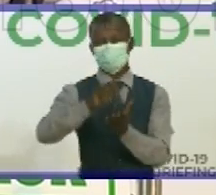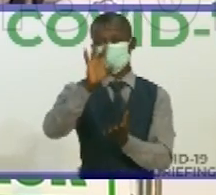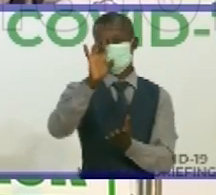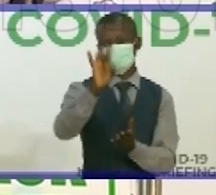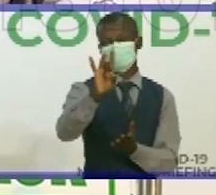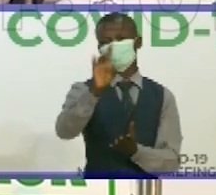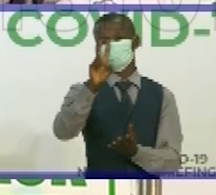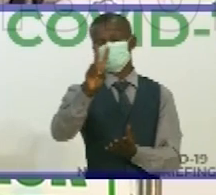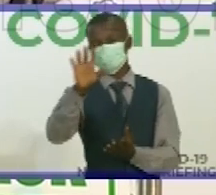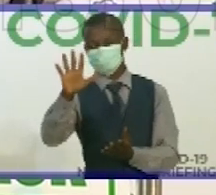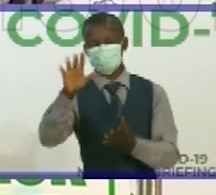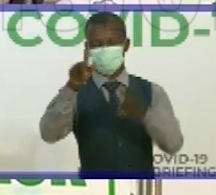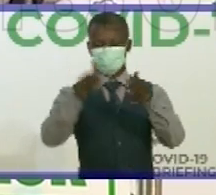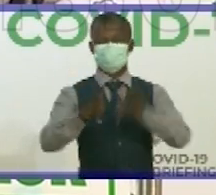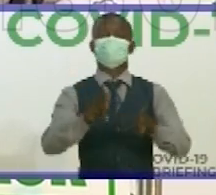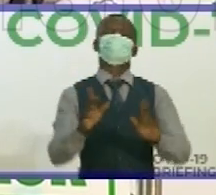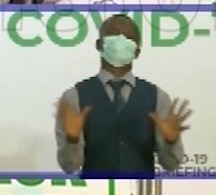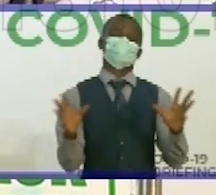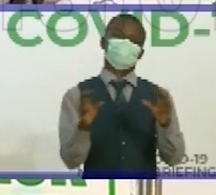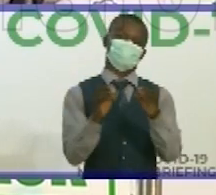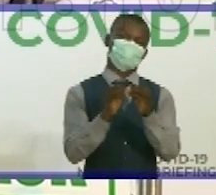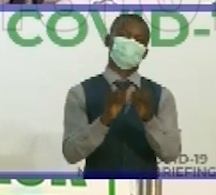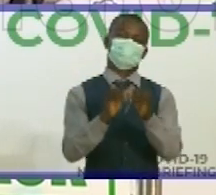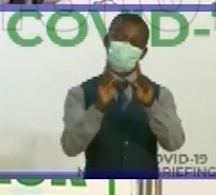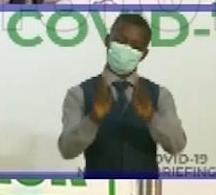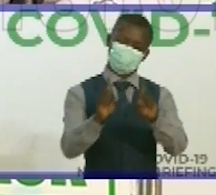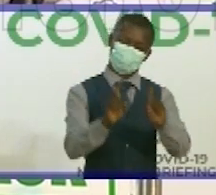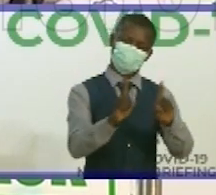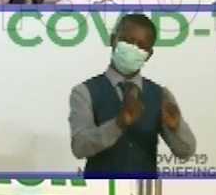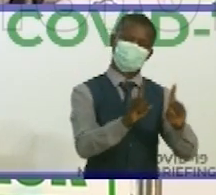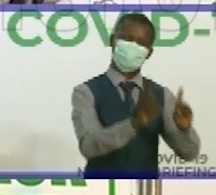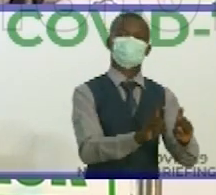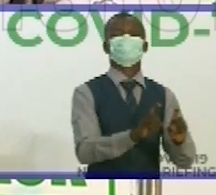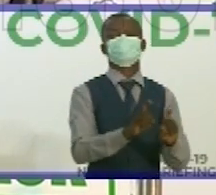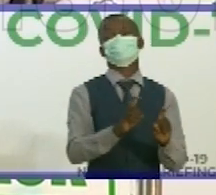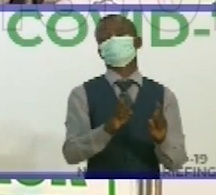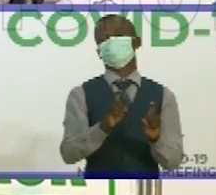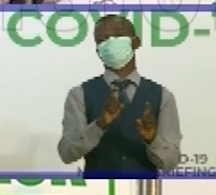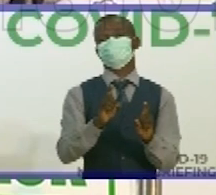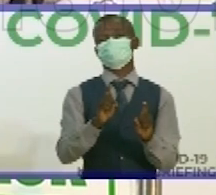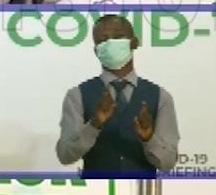247,825 persons in all. That's nearly a quarter of a million.